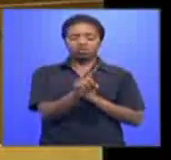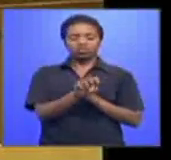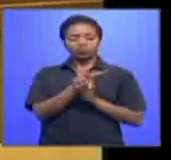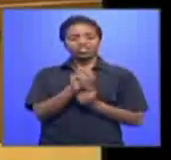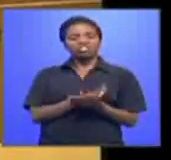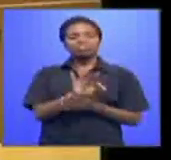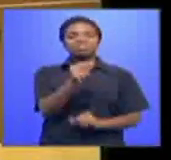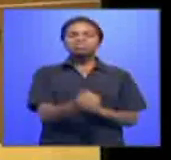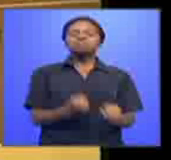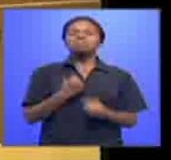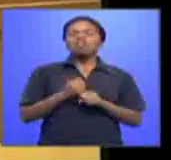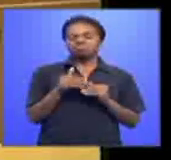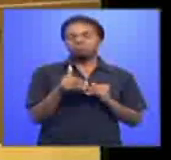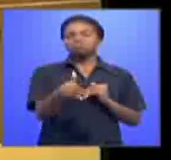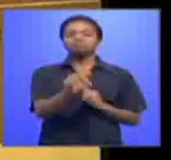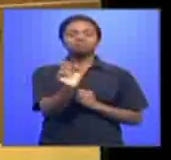2013.